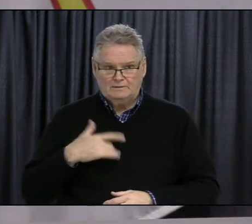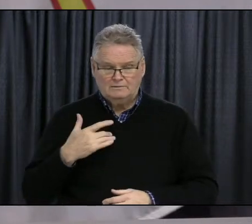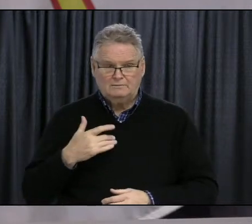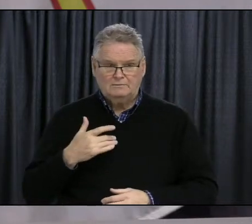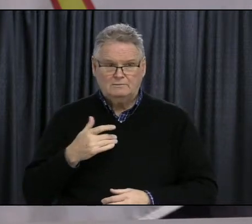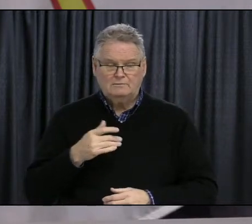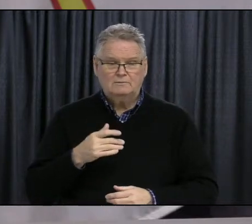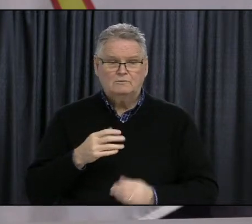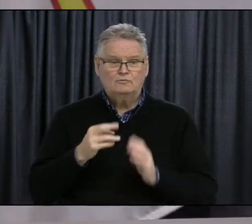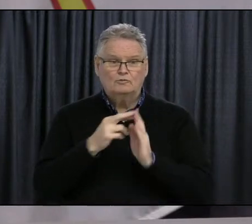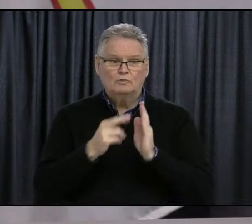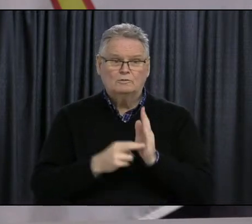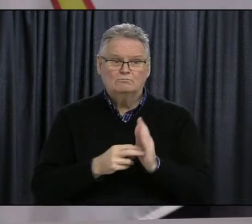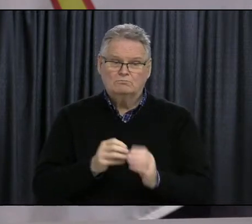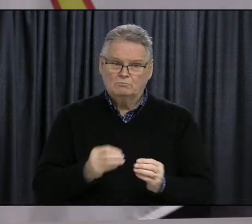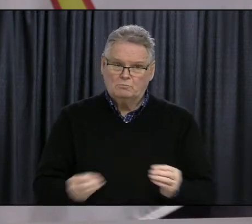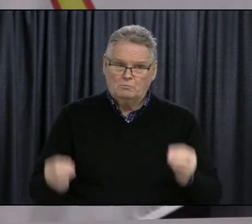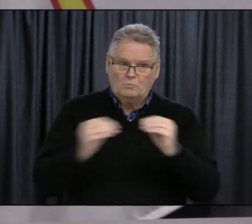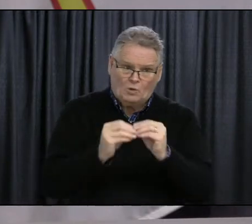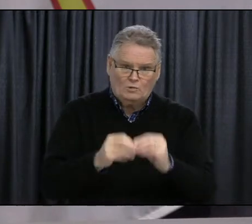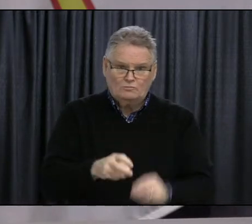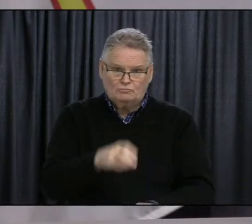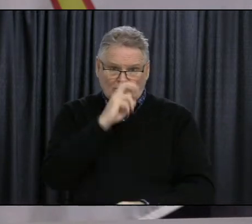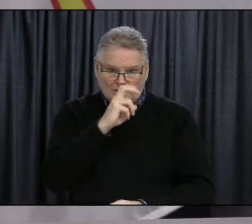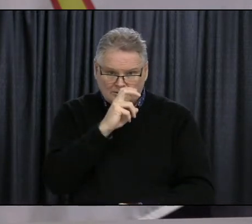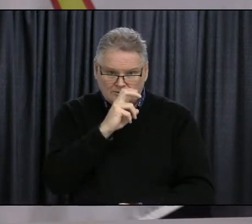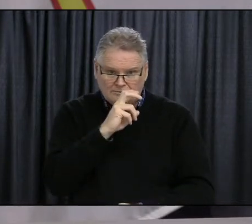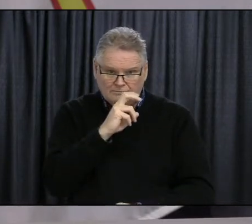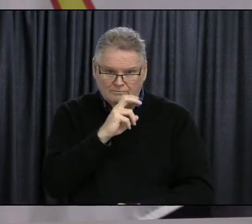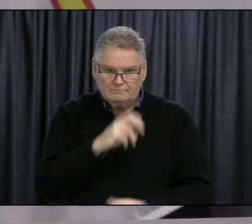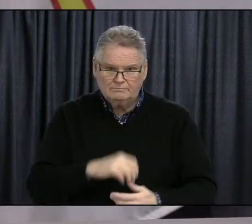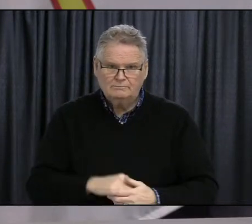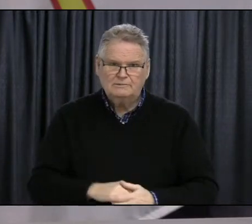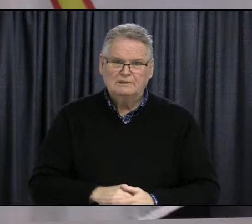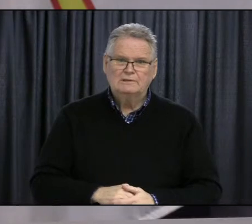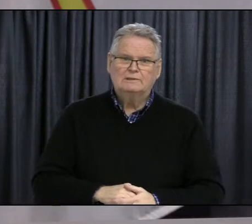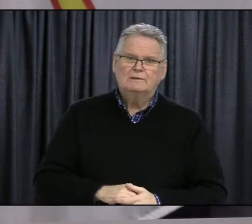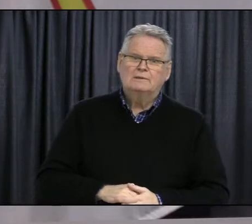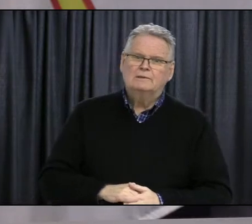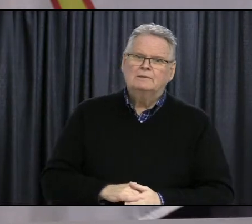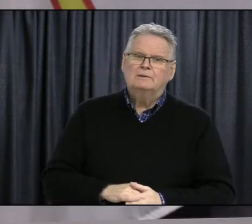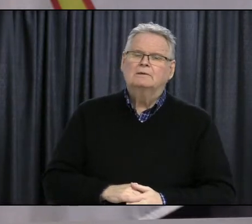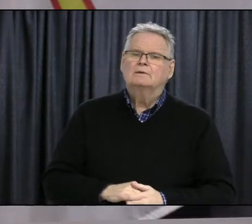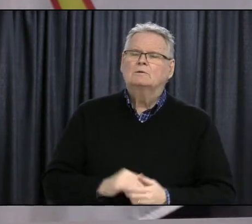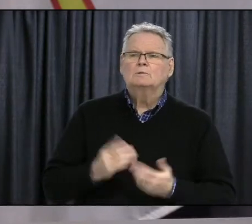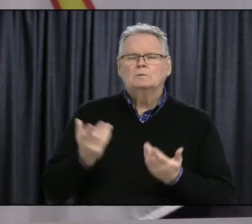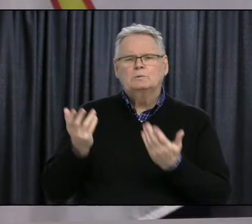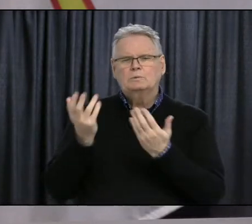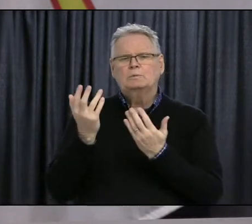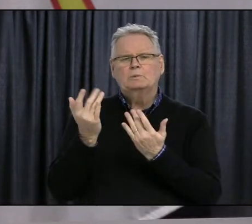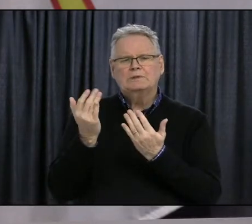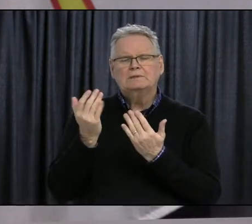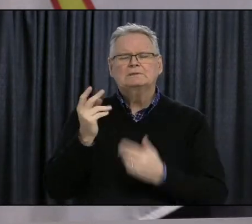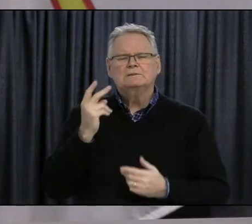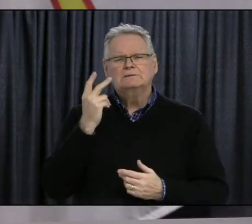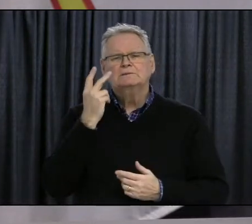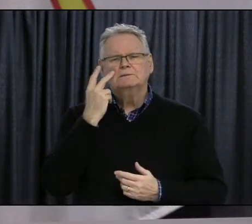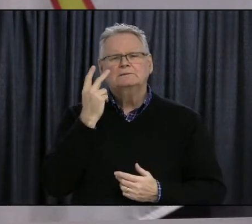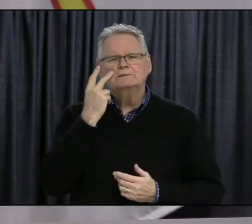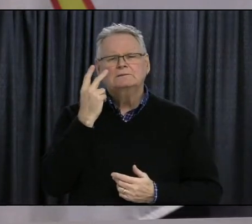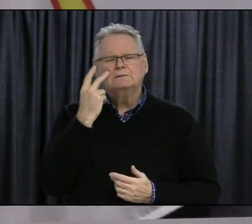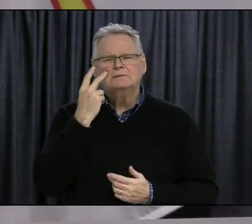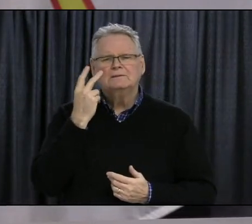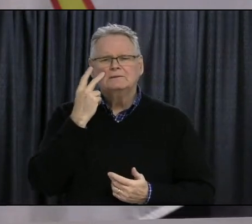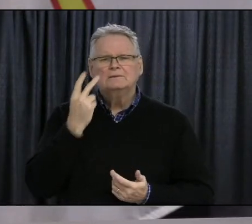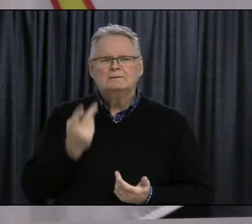seen. We certainly said, if we get into a situation where we're seeing widespread community transmission, we would have to take